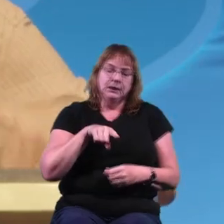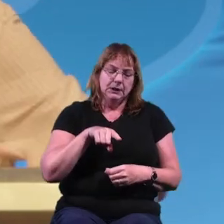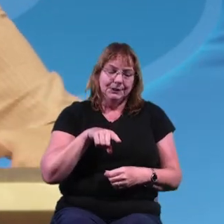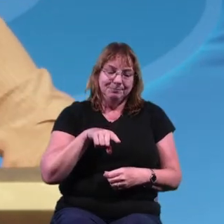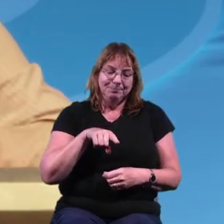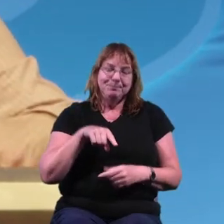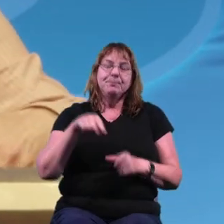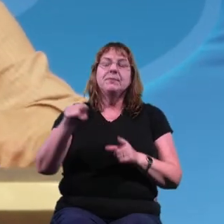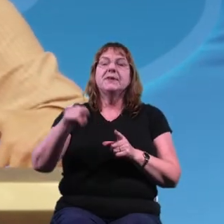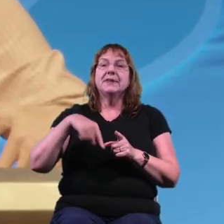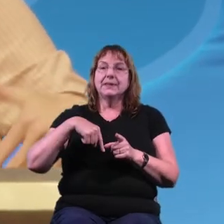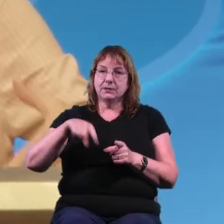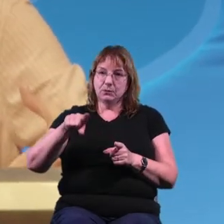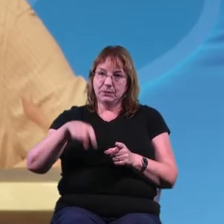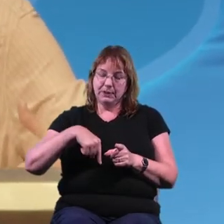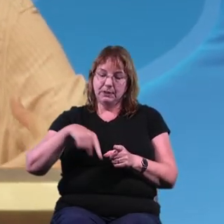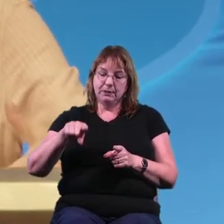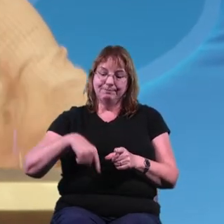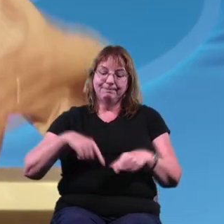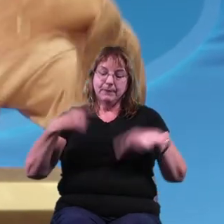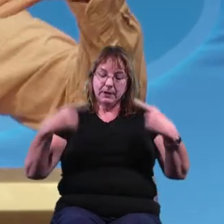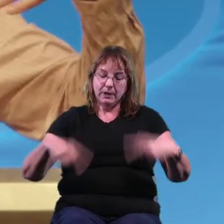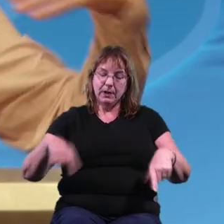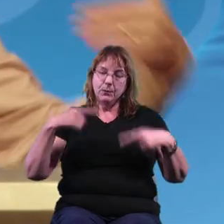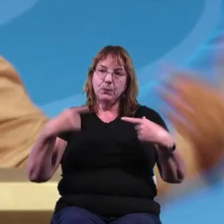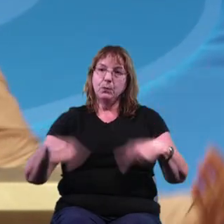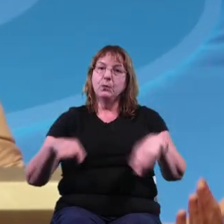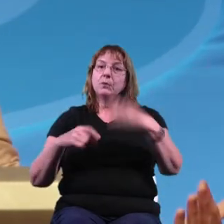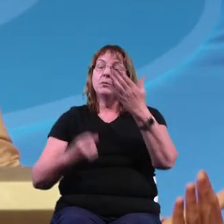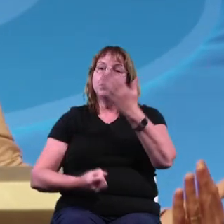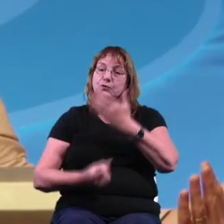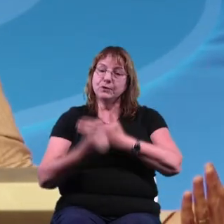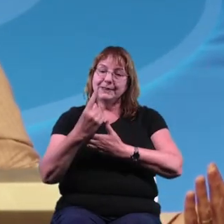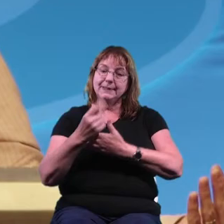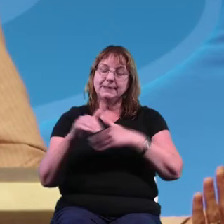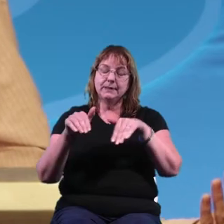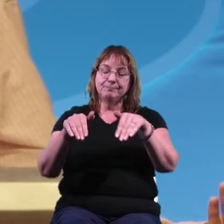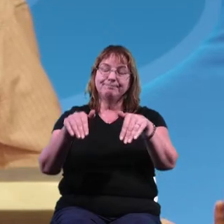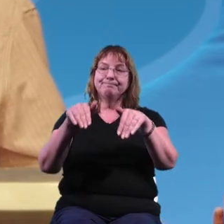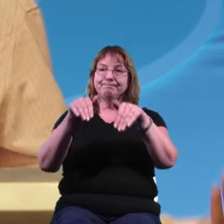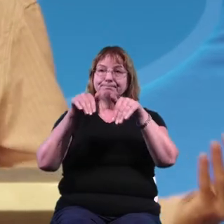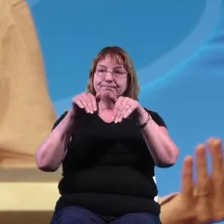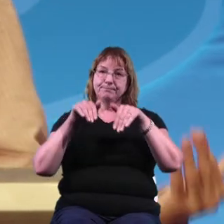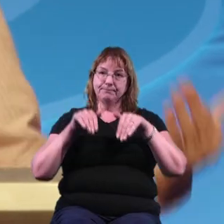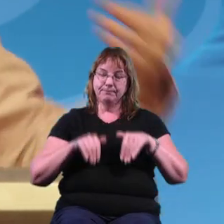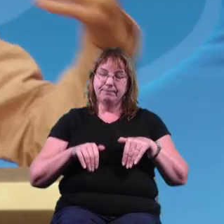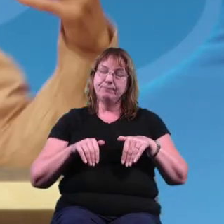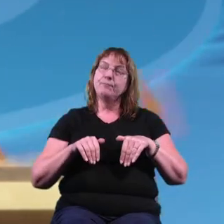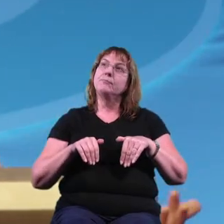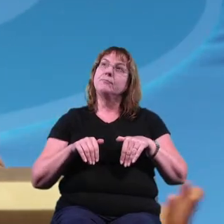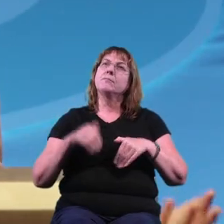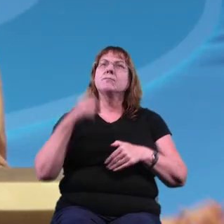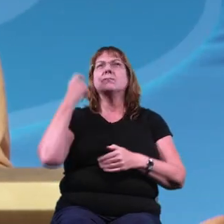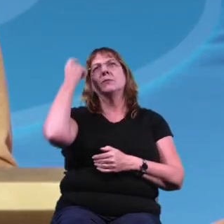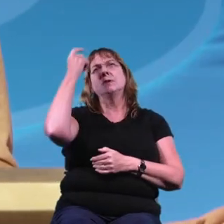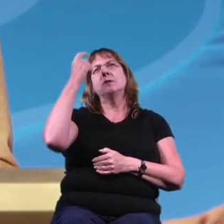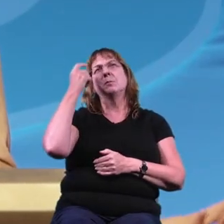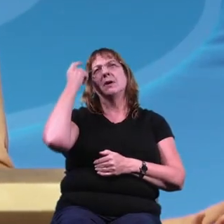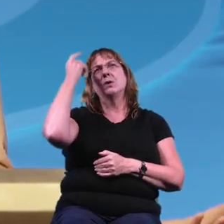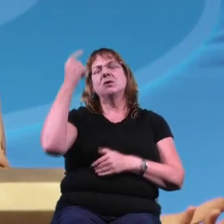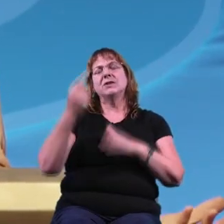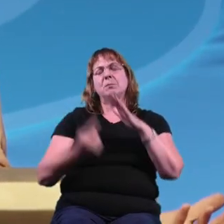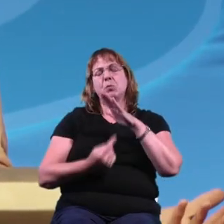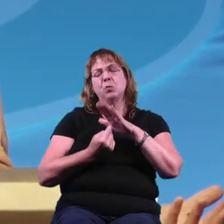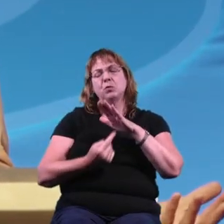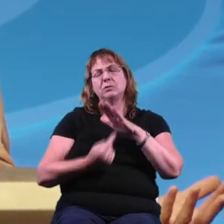Let this week be an opportunity, as it were, to step back and ask yourself, what really matters